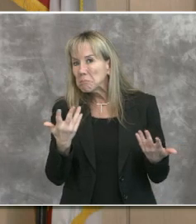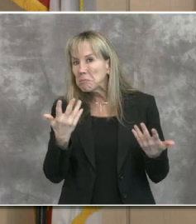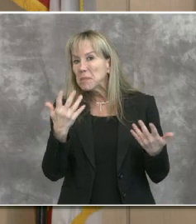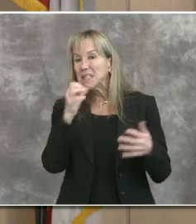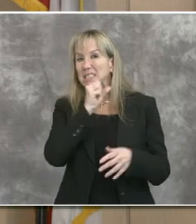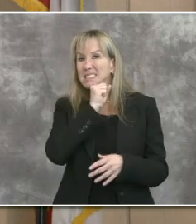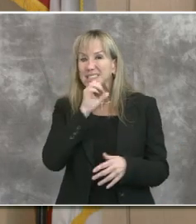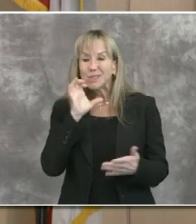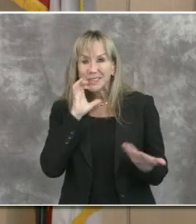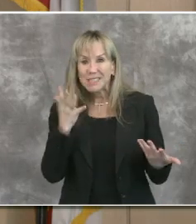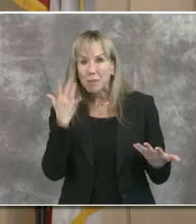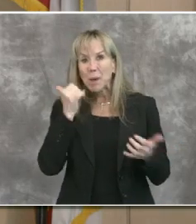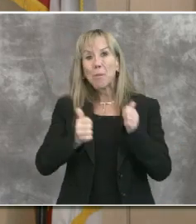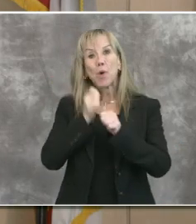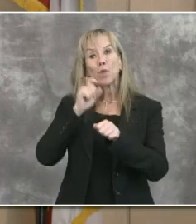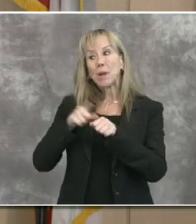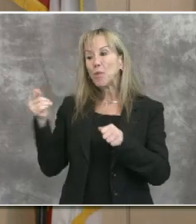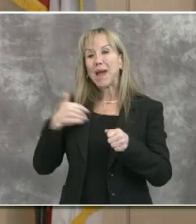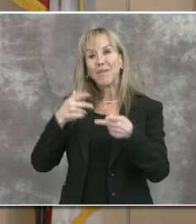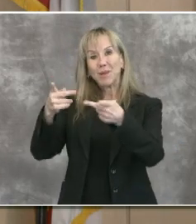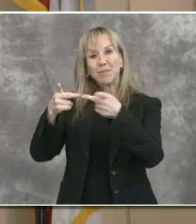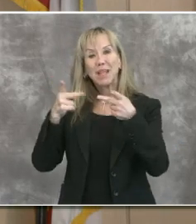option.